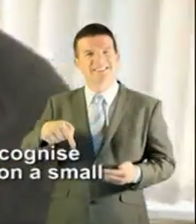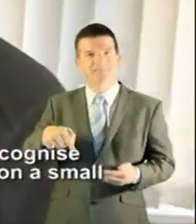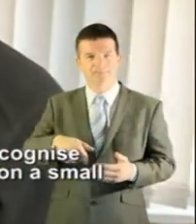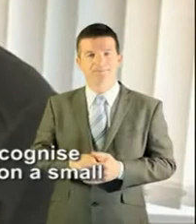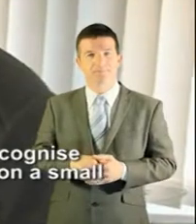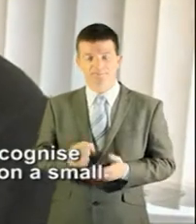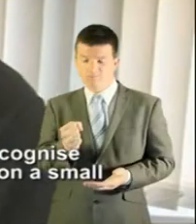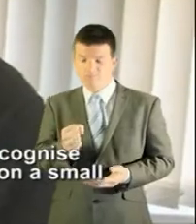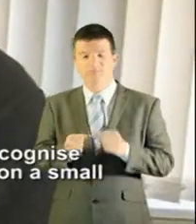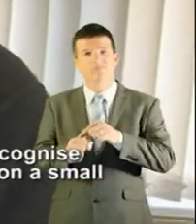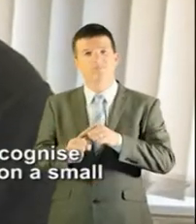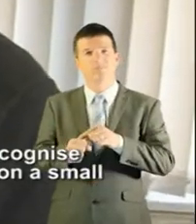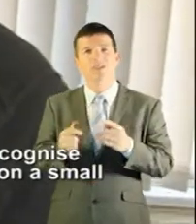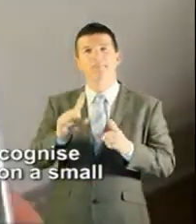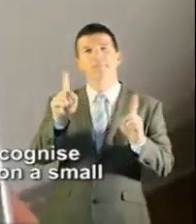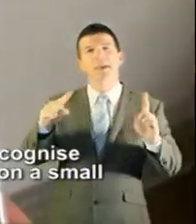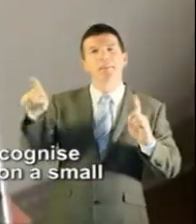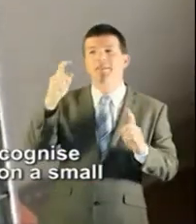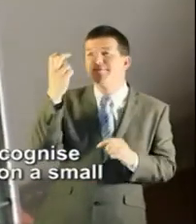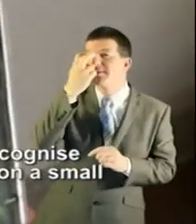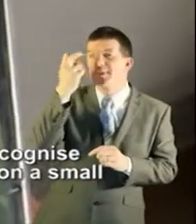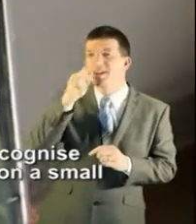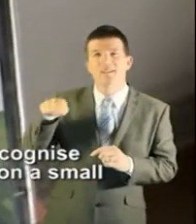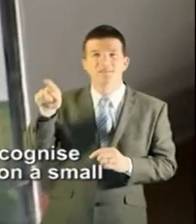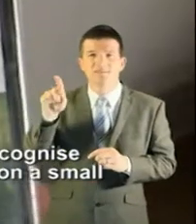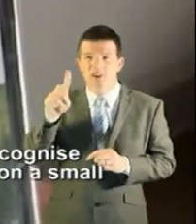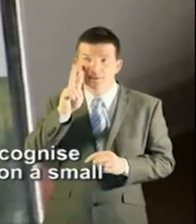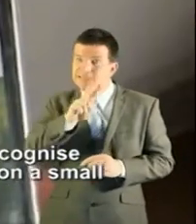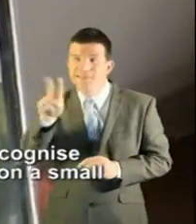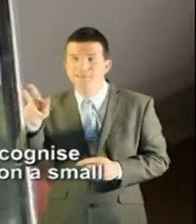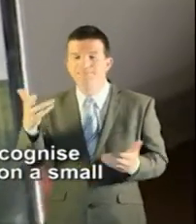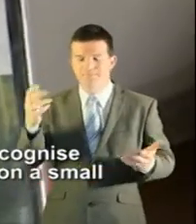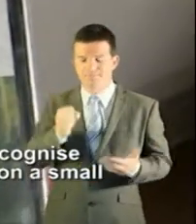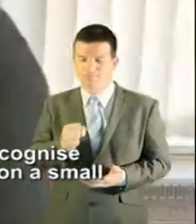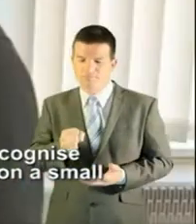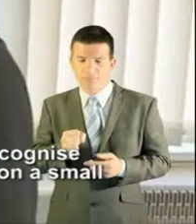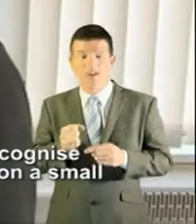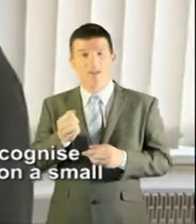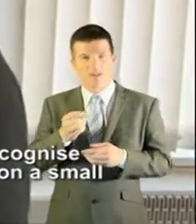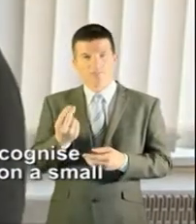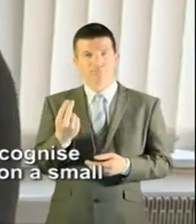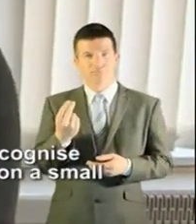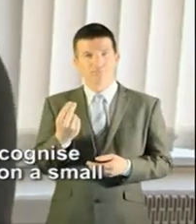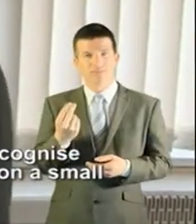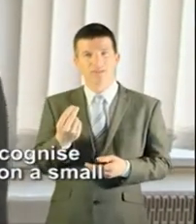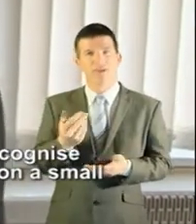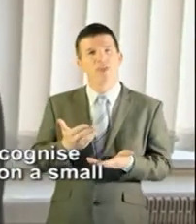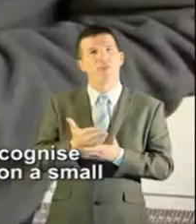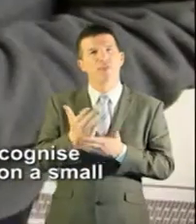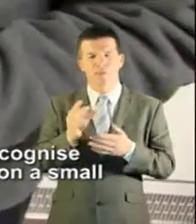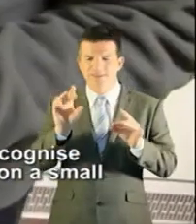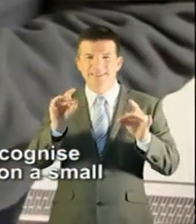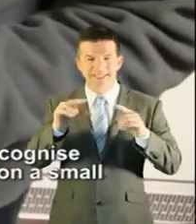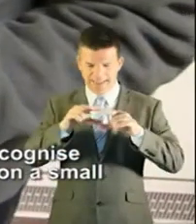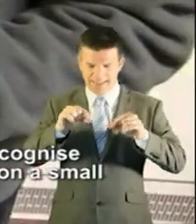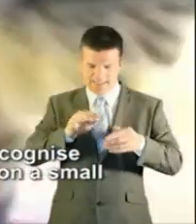device enables visually impaired people to recognise items, and the key to it is a barcode which is stored on a small